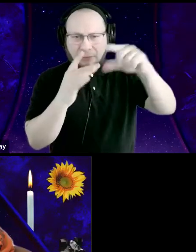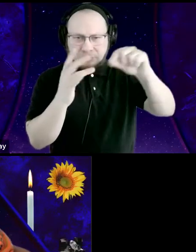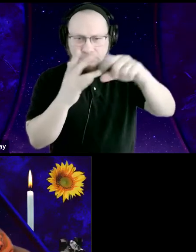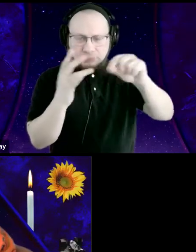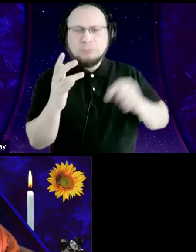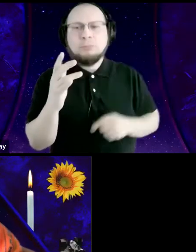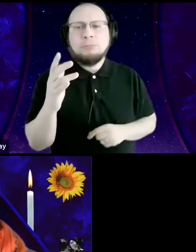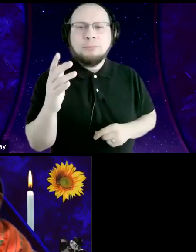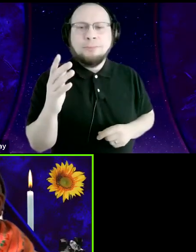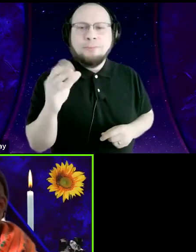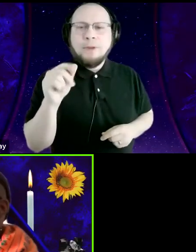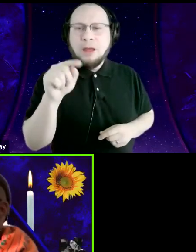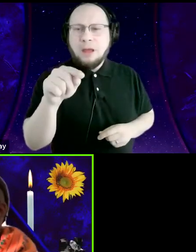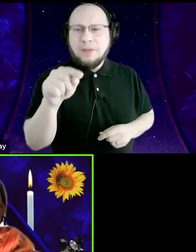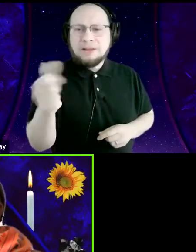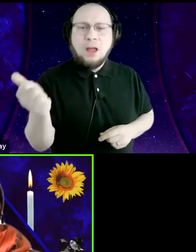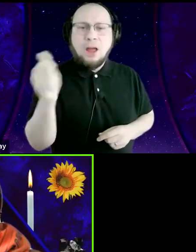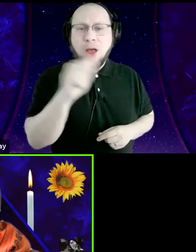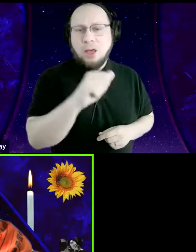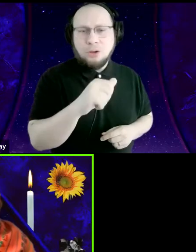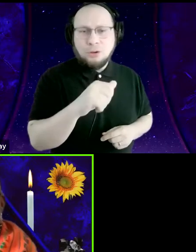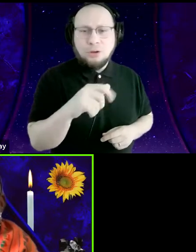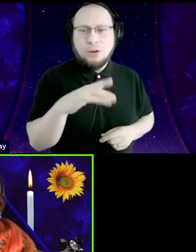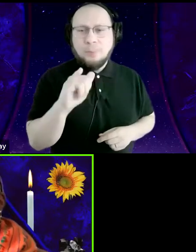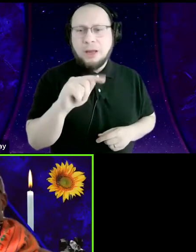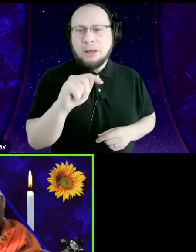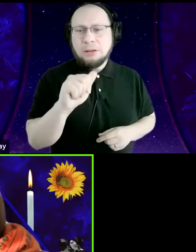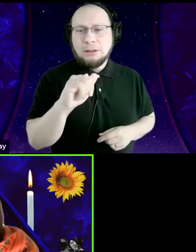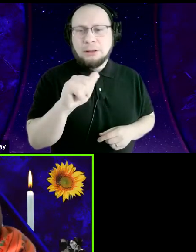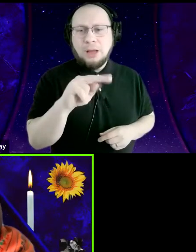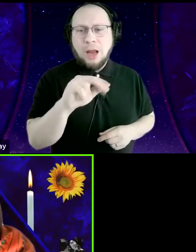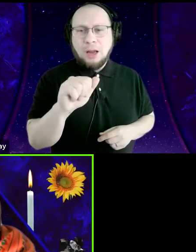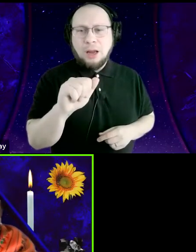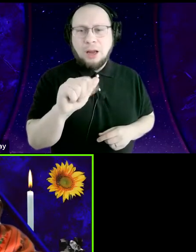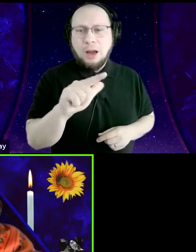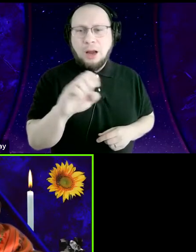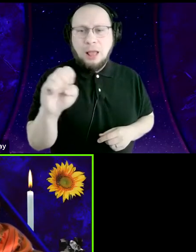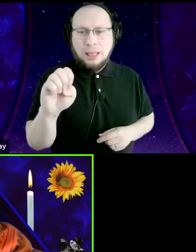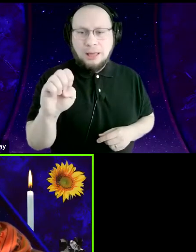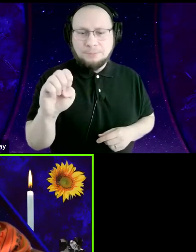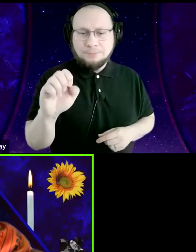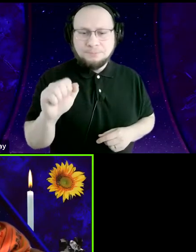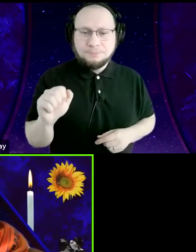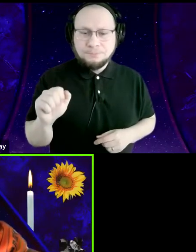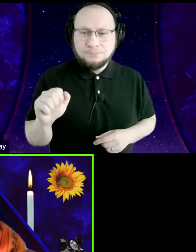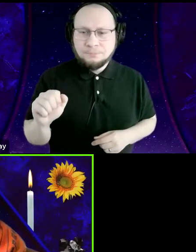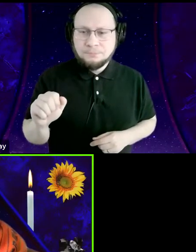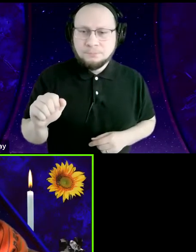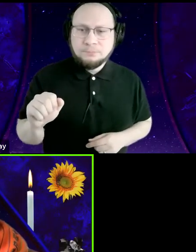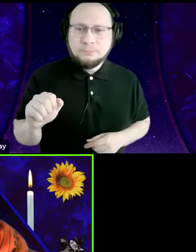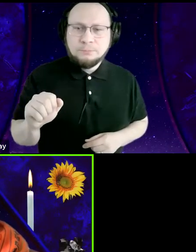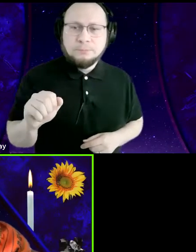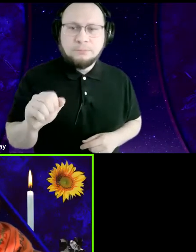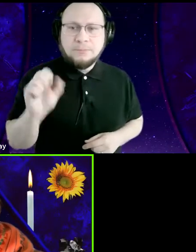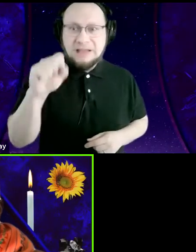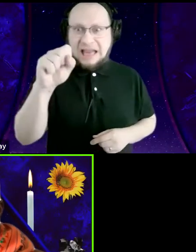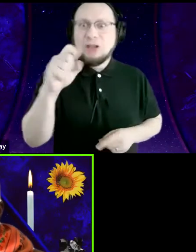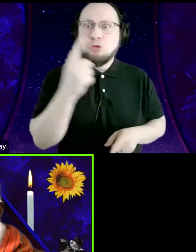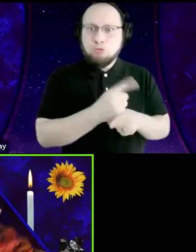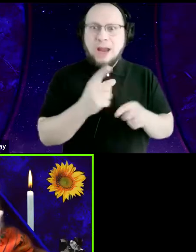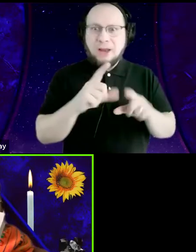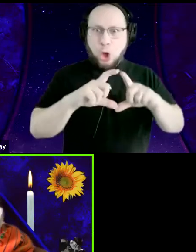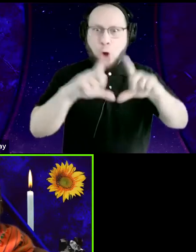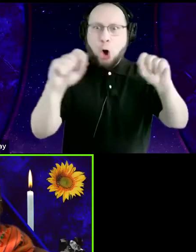And then this other hoodoo tarot deck by Tayana Lee, which I think is Mikilar. Yeah, the size is really